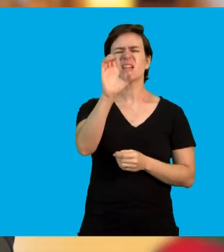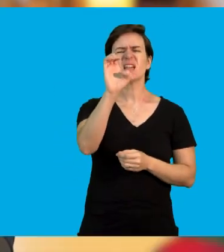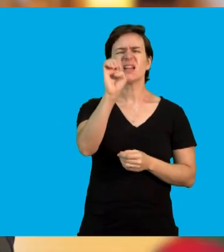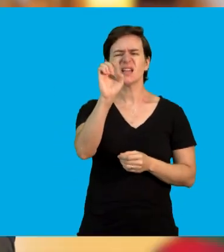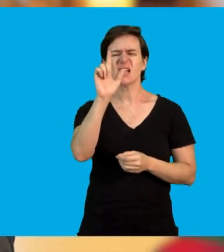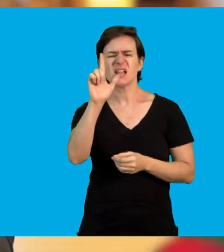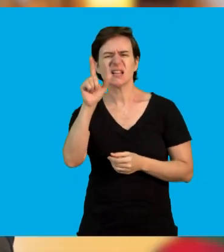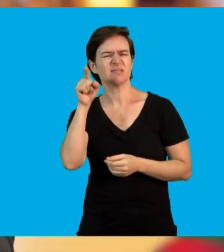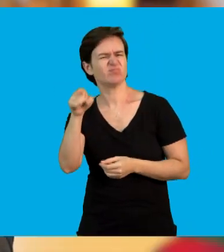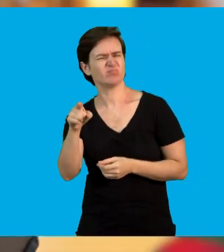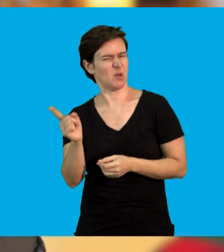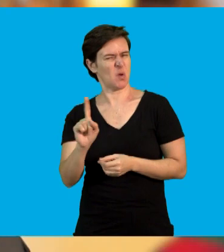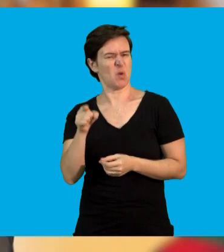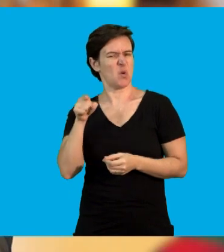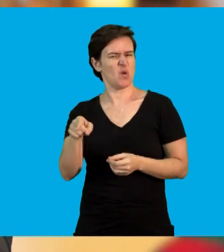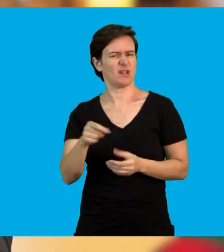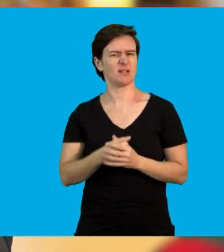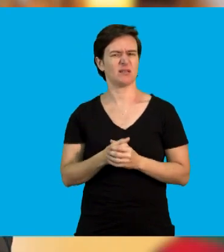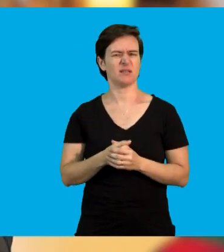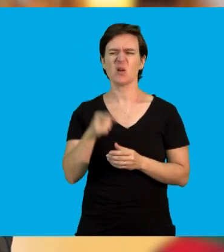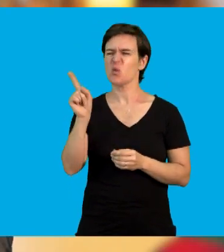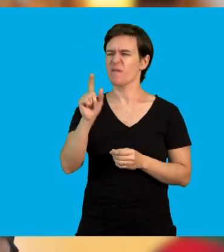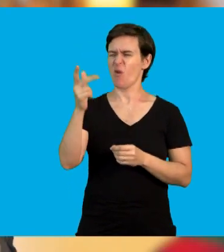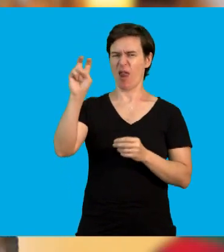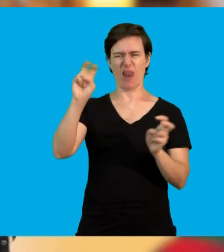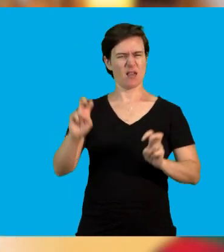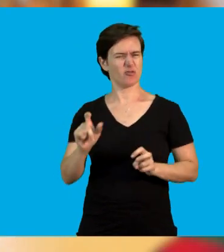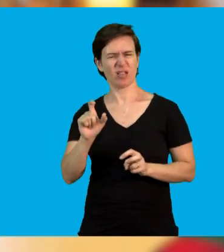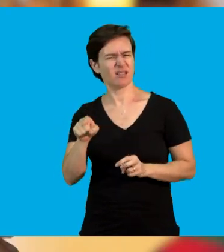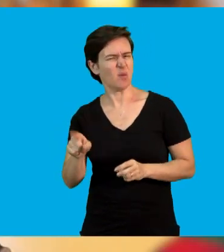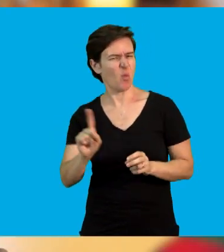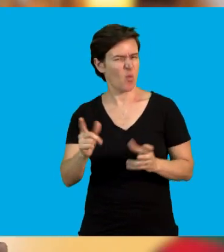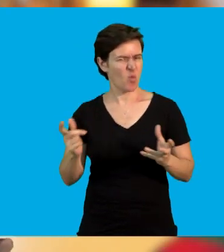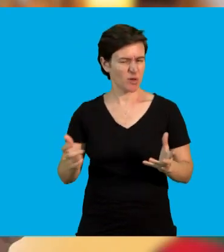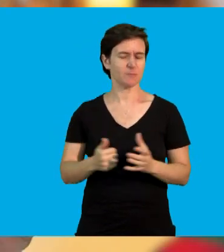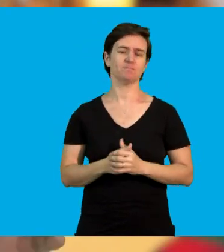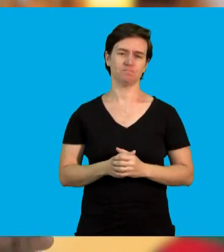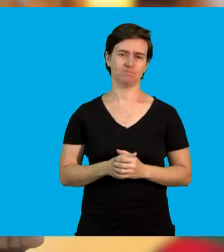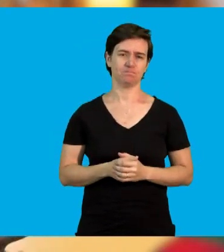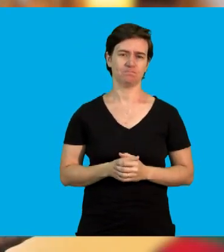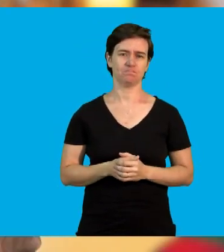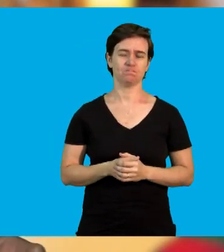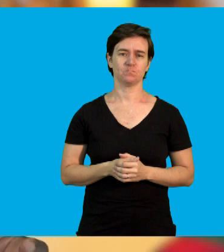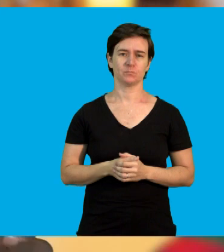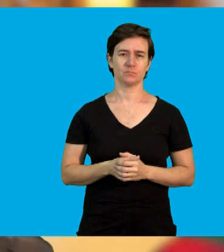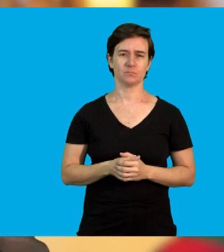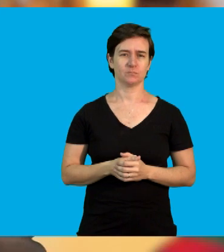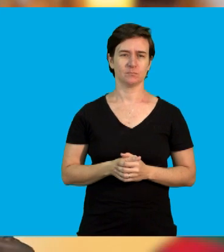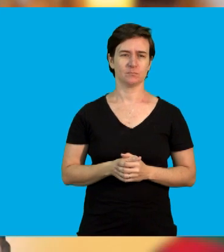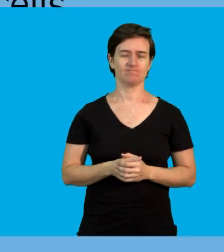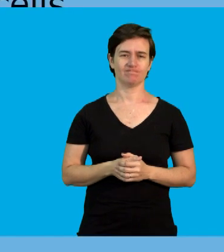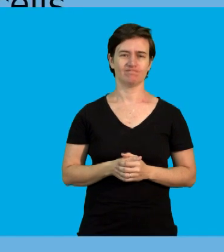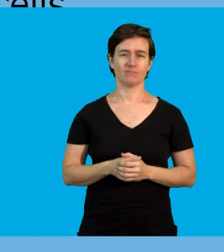cell is, where do we find a cell, and what are the uses of an electrical cell. Now, before we get to that